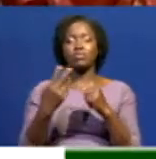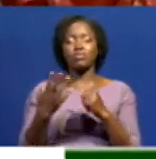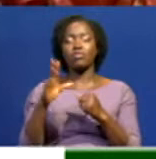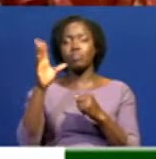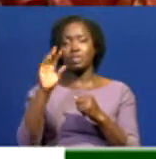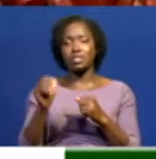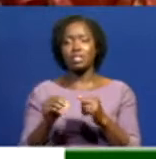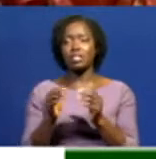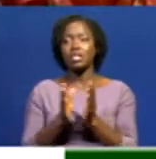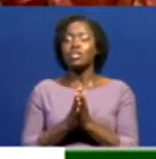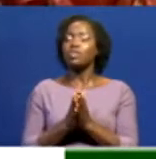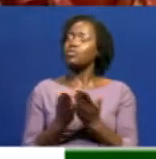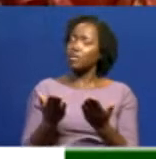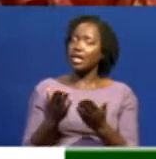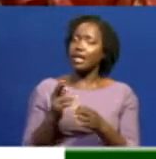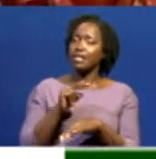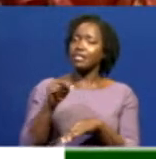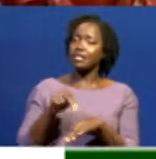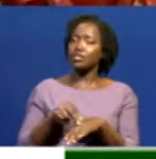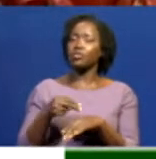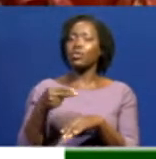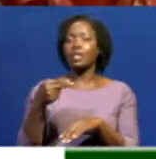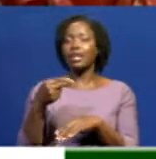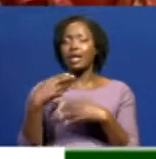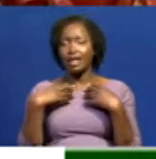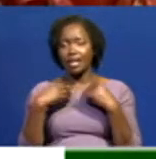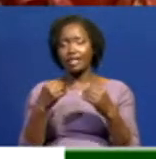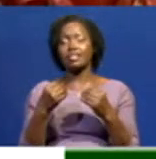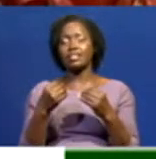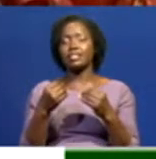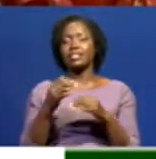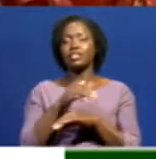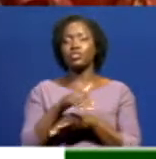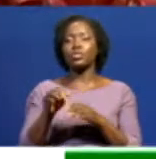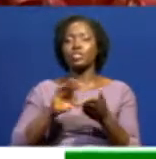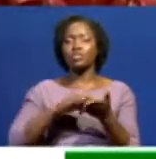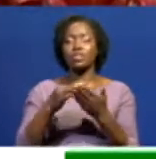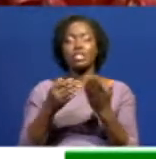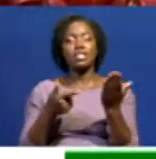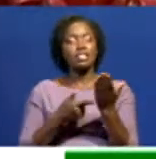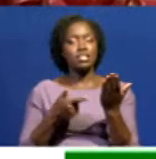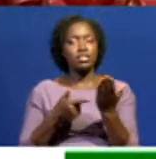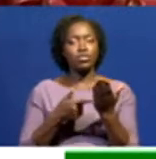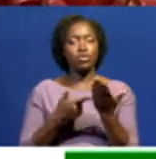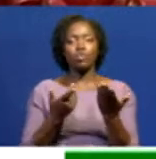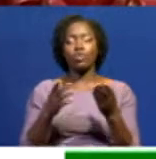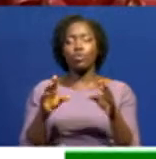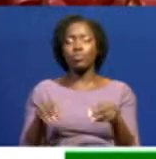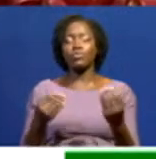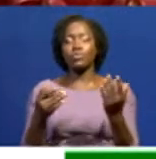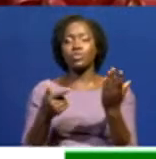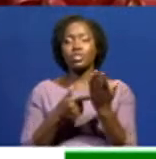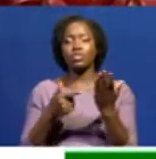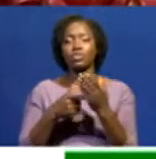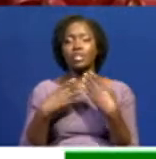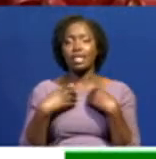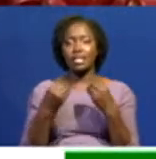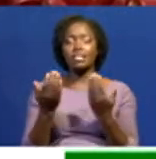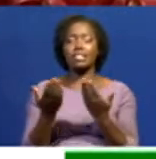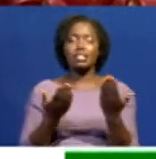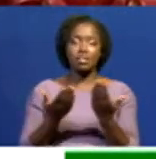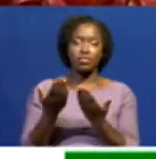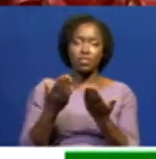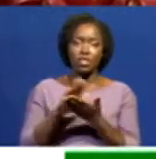Health Insurance Fund. The Digital Health Bill, on the other hand, seeks to provide for a framework for provision of digital health services